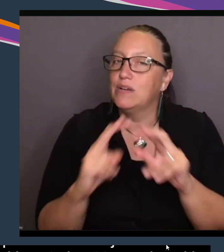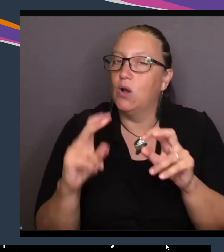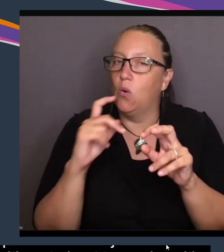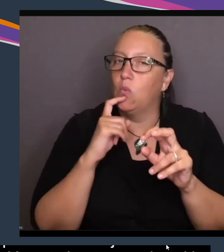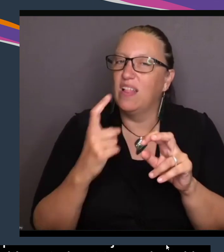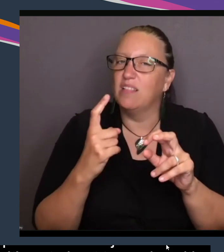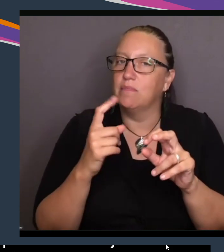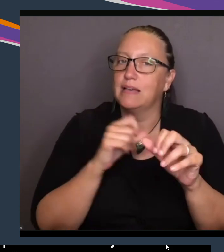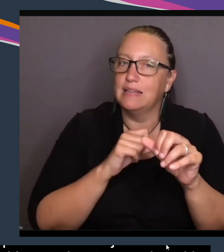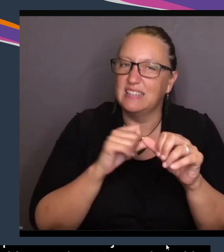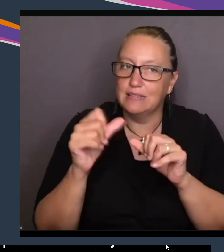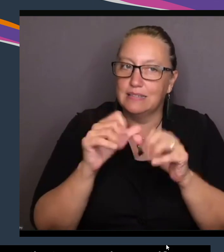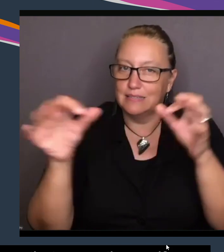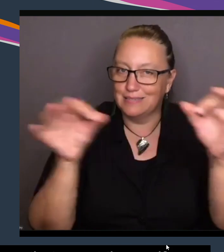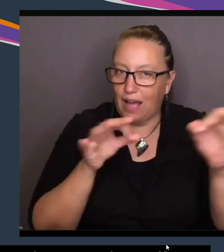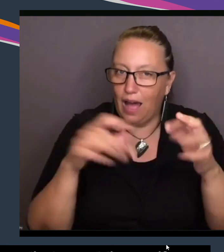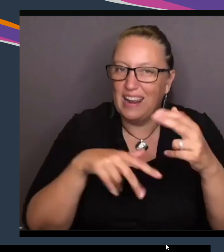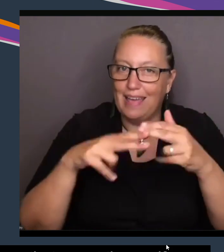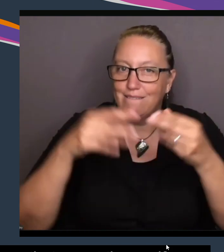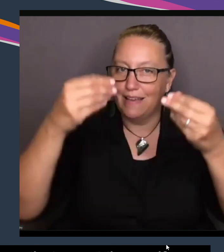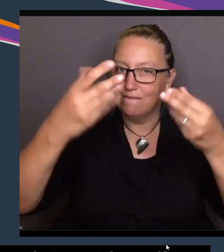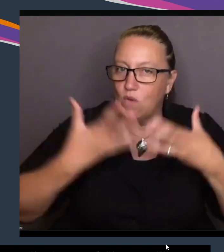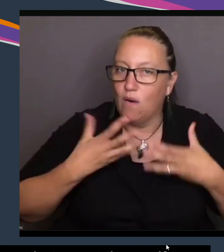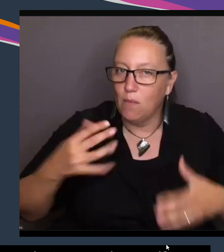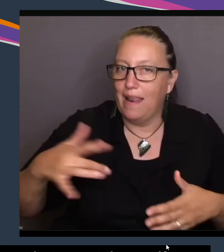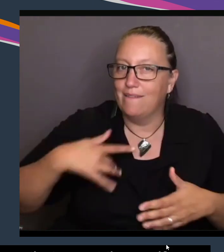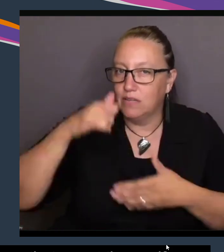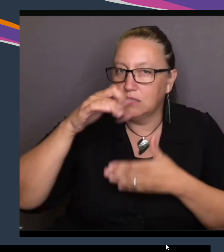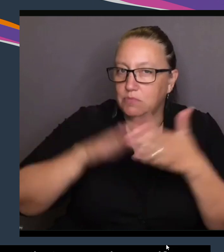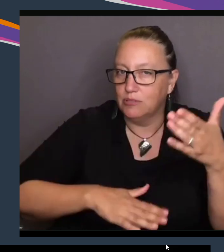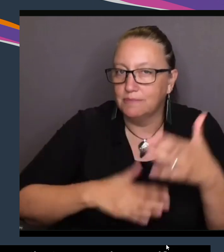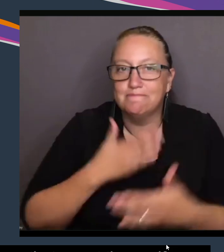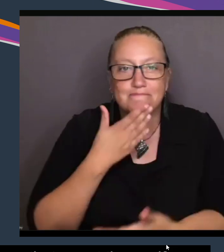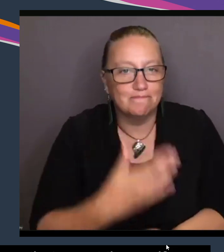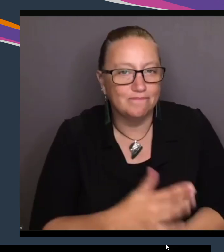lived experience. So I hope that answers your question, Bassem.